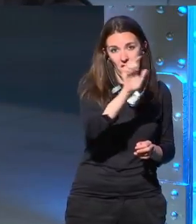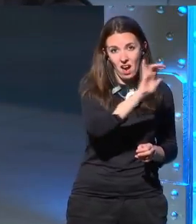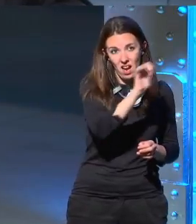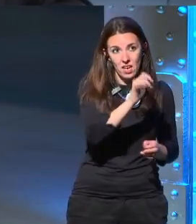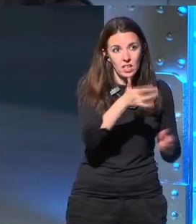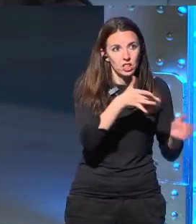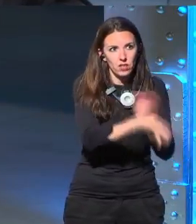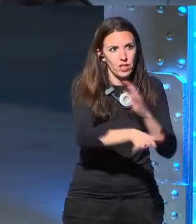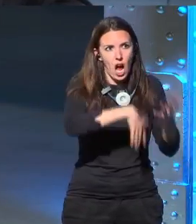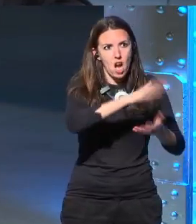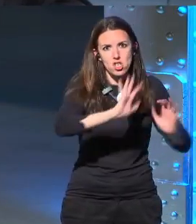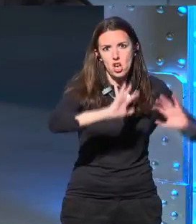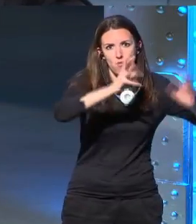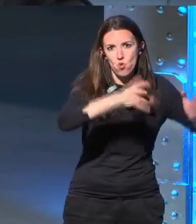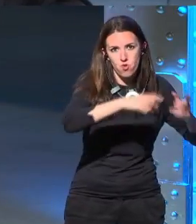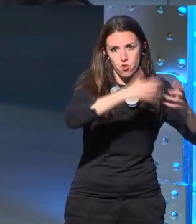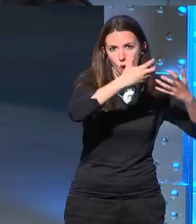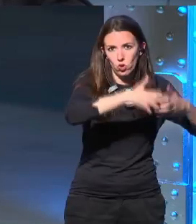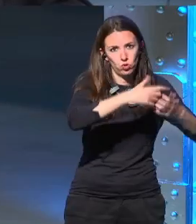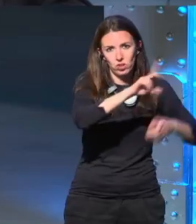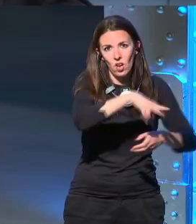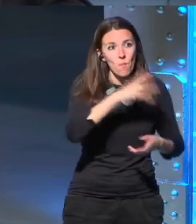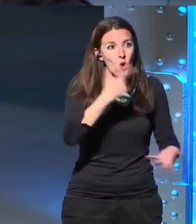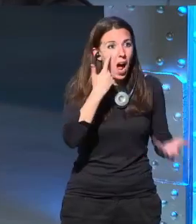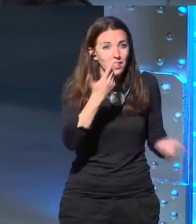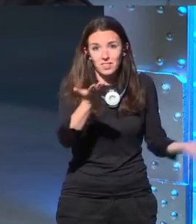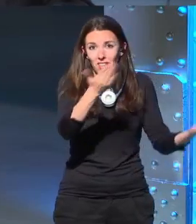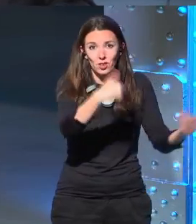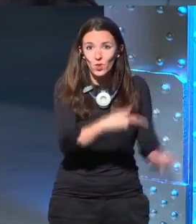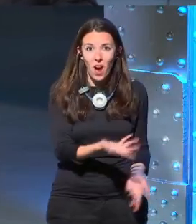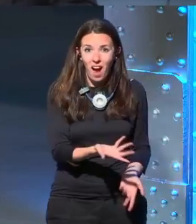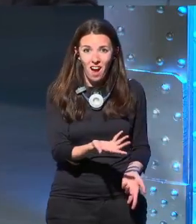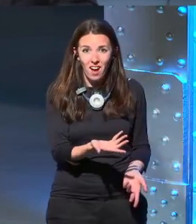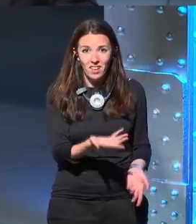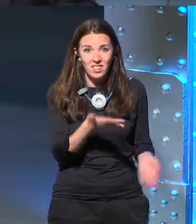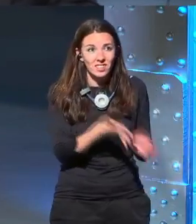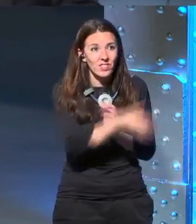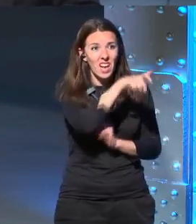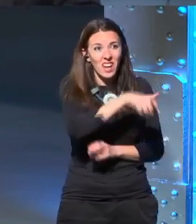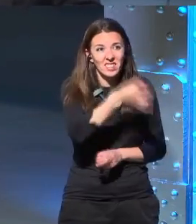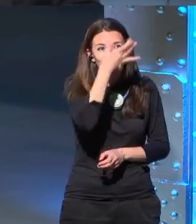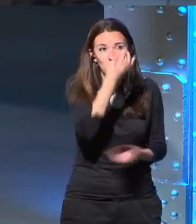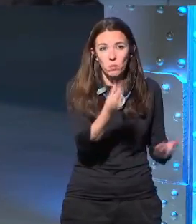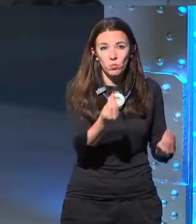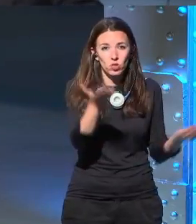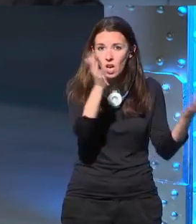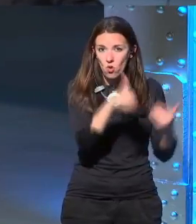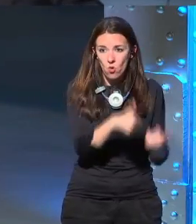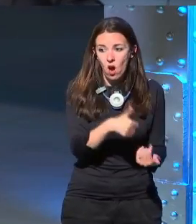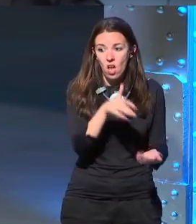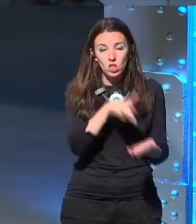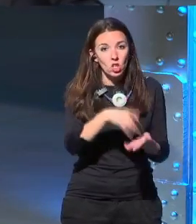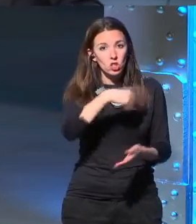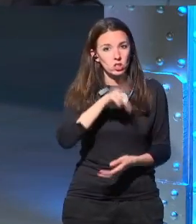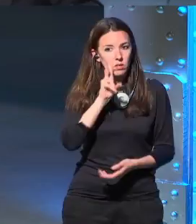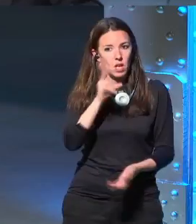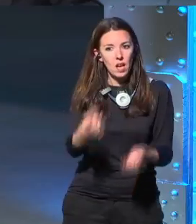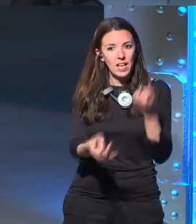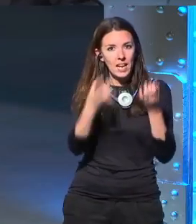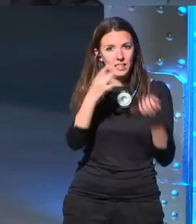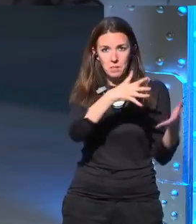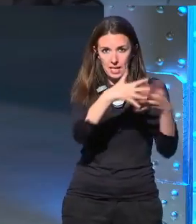engineers, but there's not a lot of artists. There's not a lot of creative people. And so you're seeing creativity in America move from